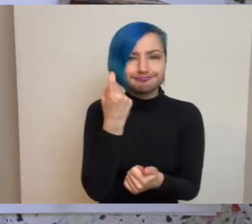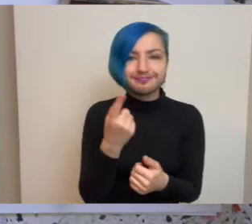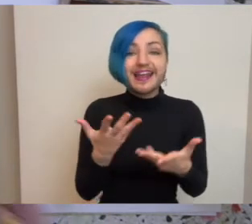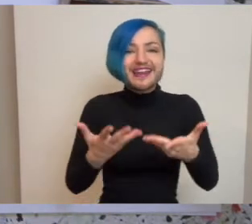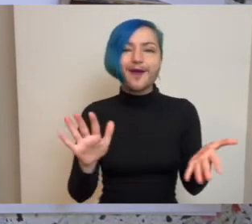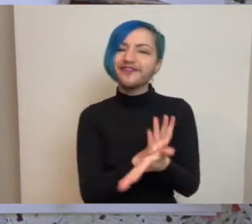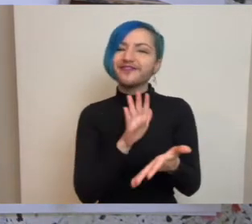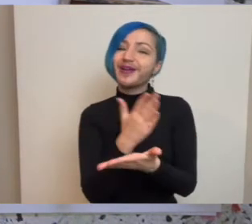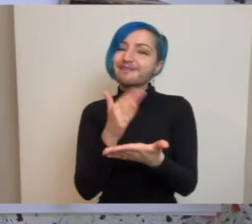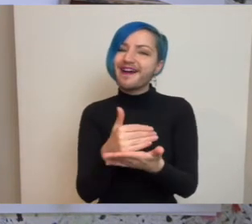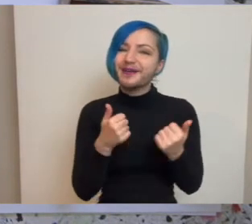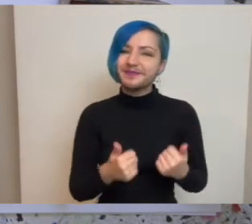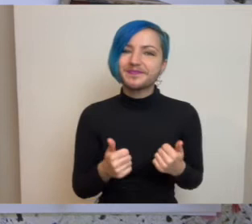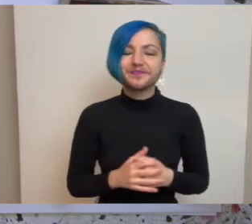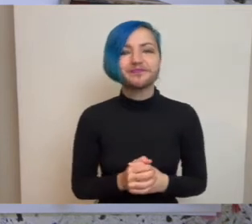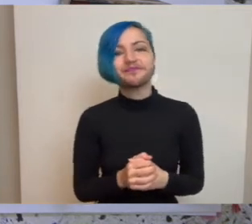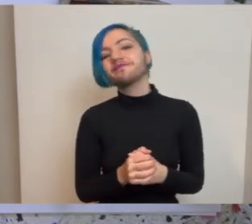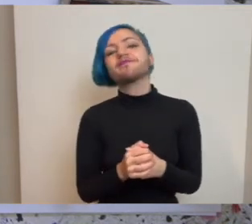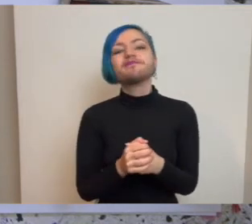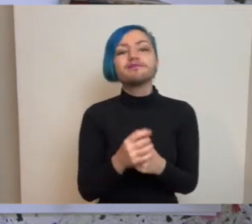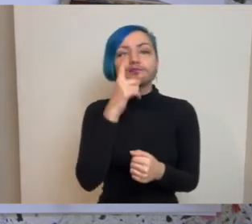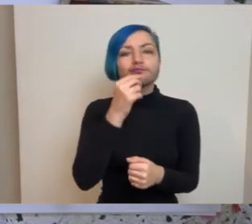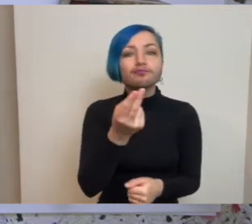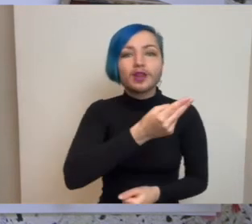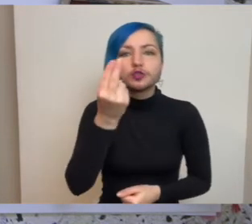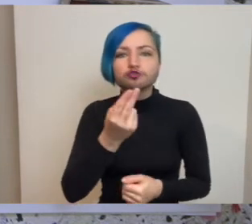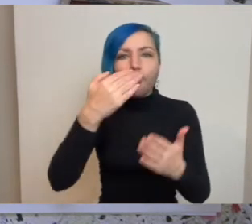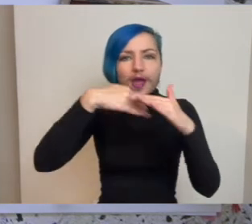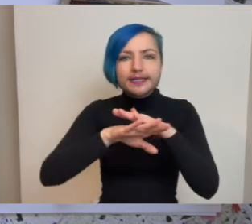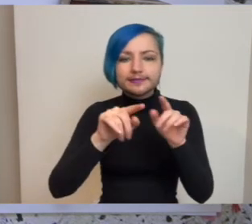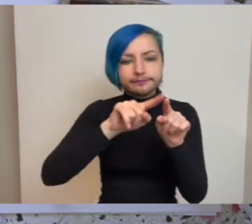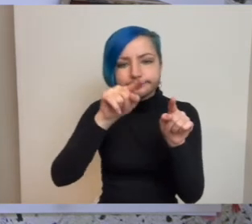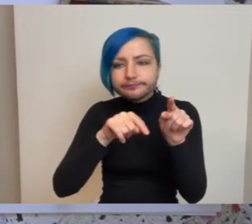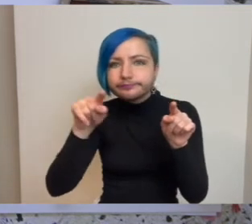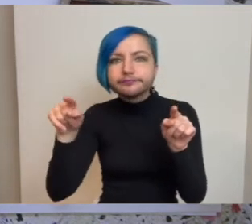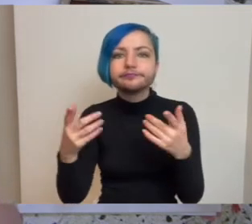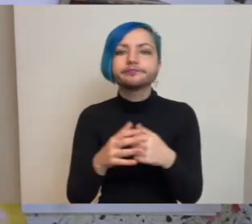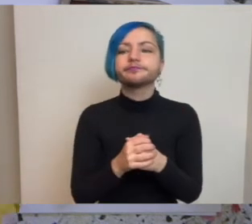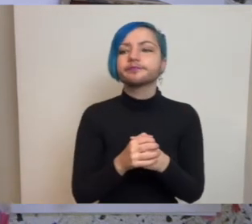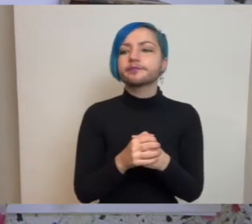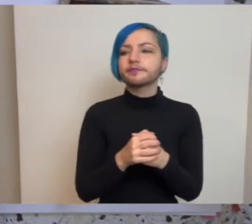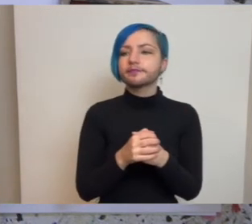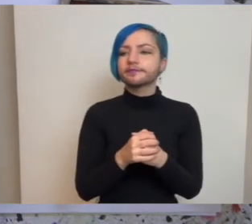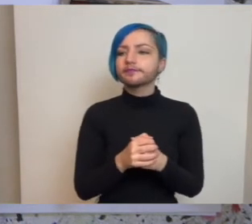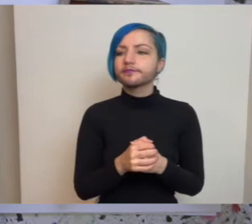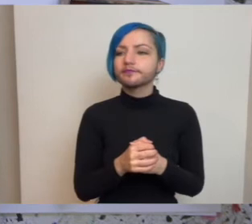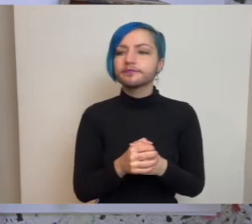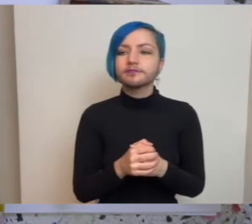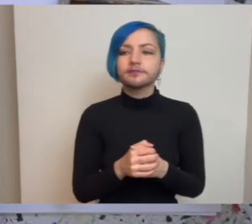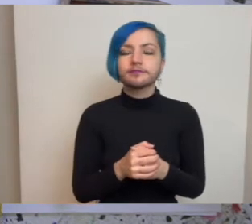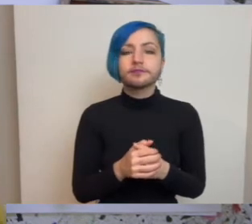fun stuff. We get to draw inside here. Okay, so